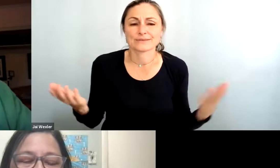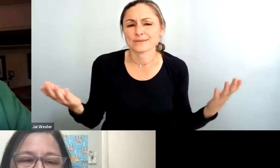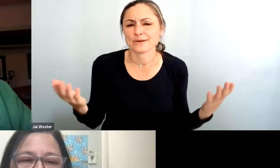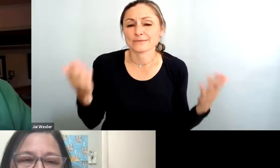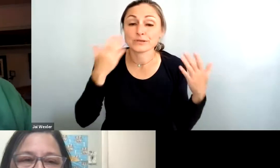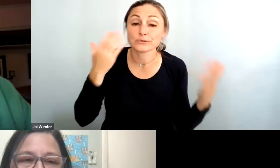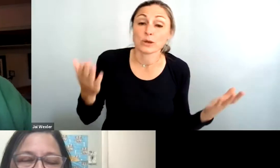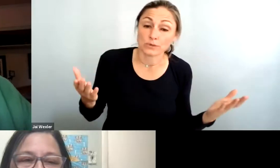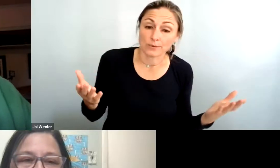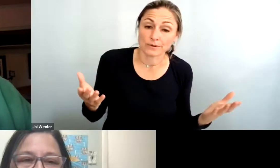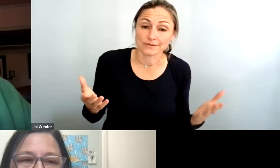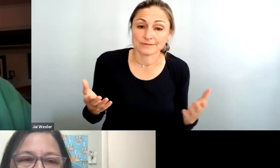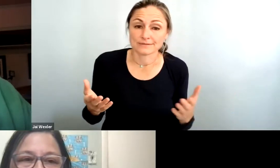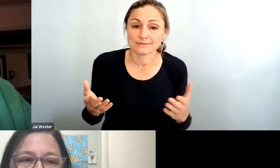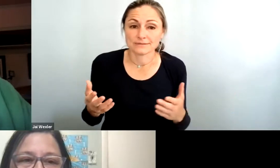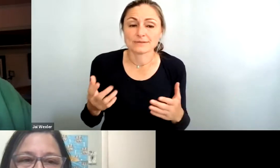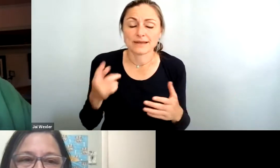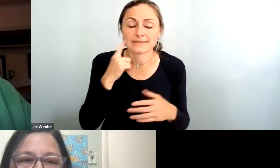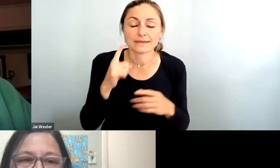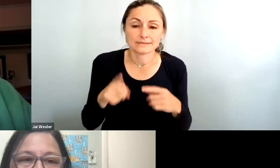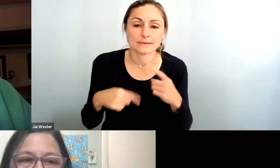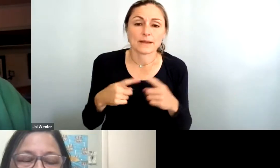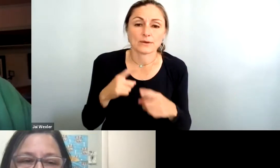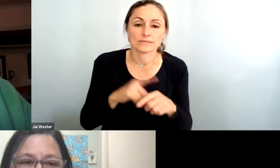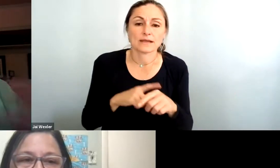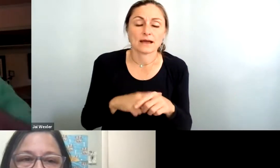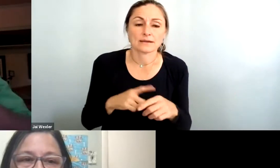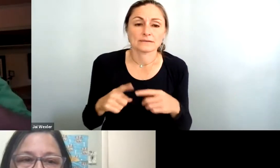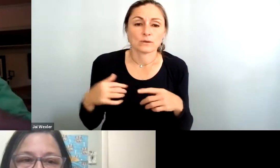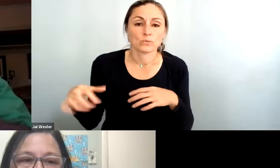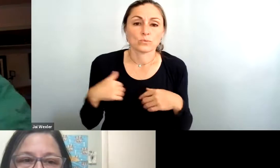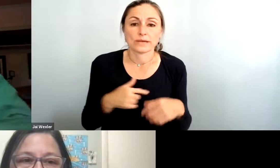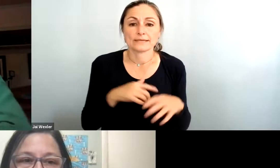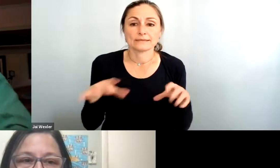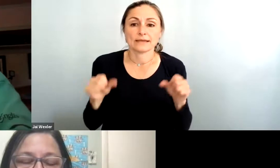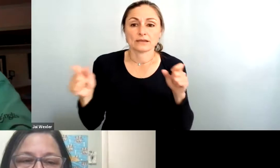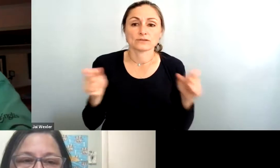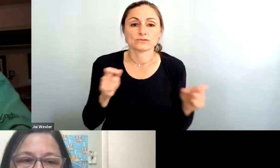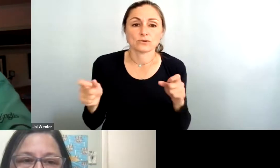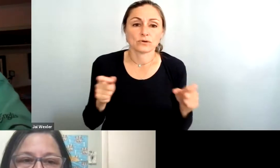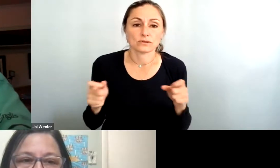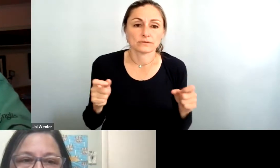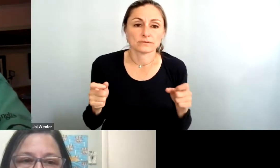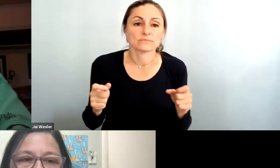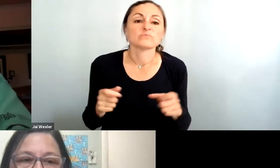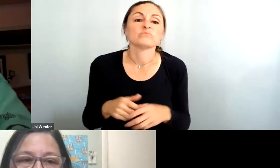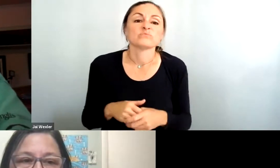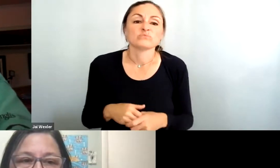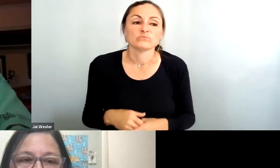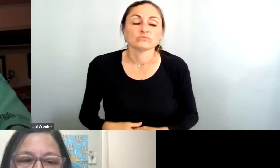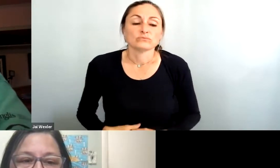it. So I think it's about time, like, we took some control of this and got the agenda passed.